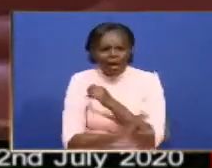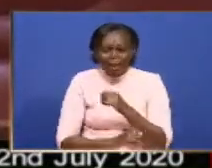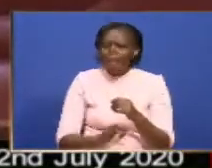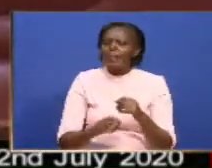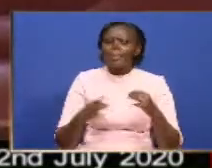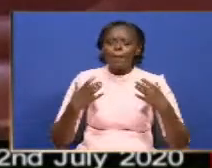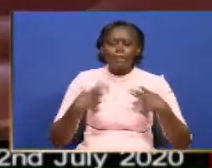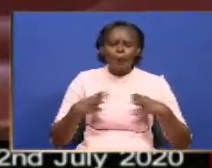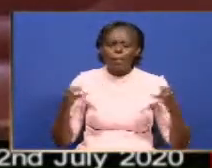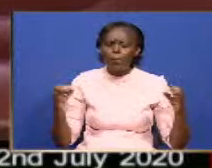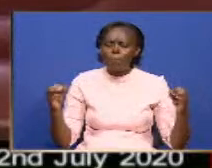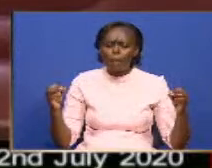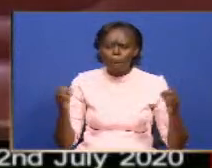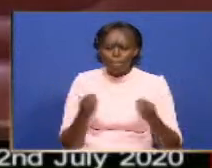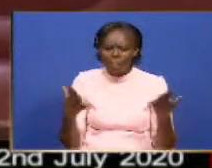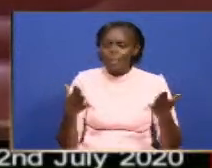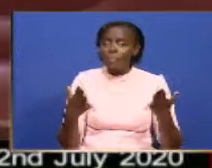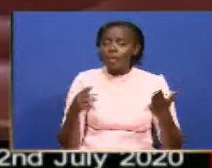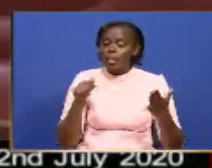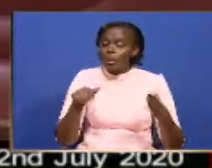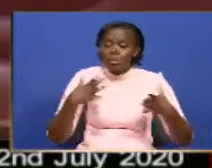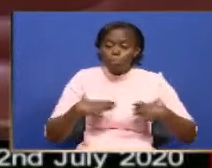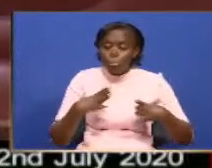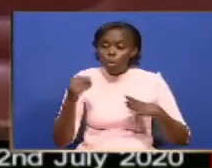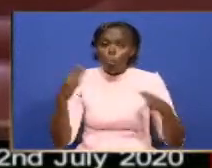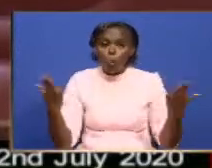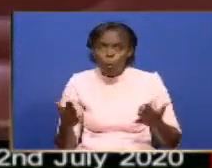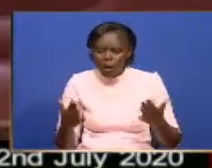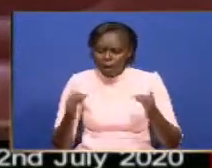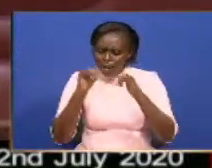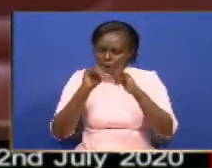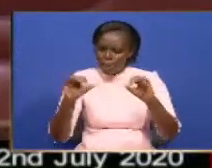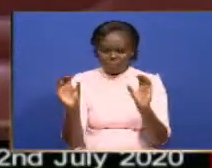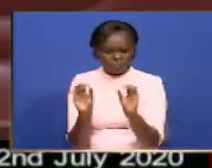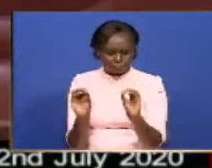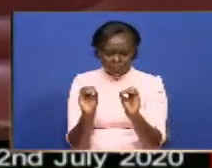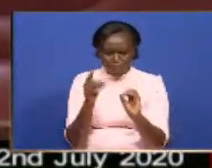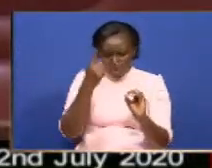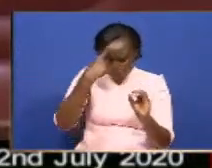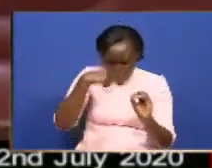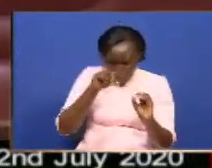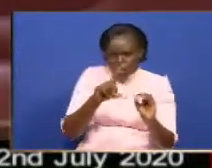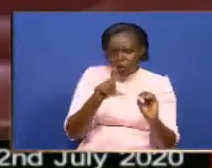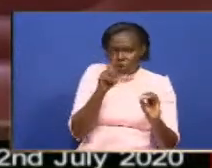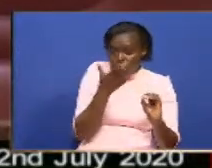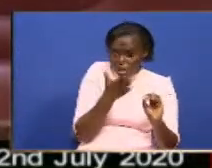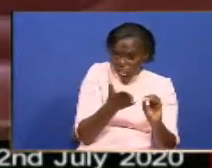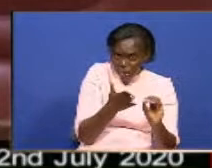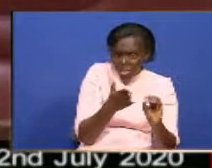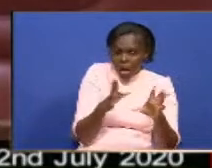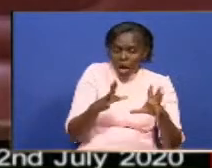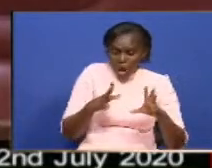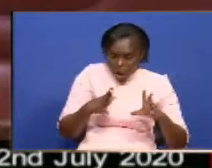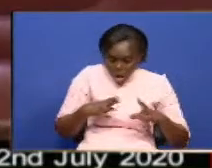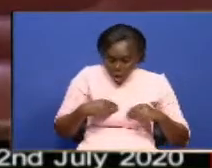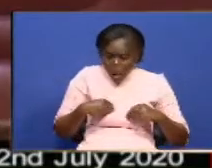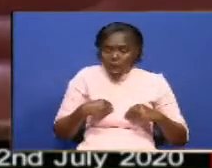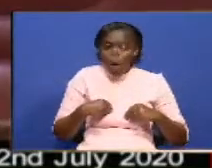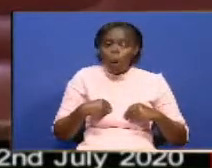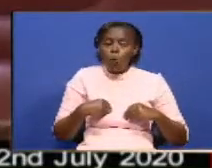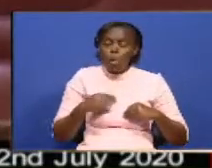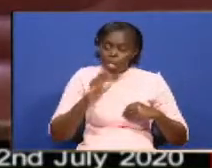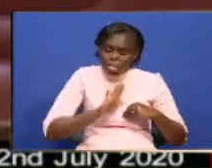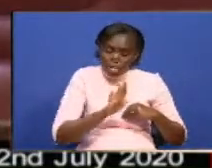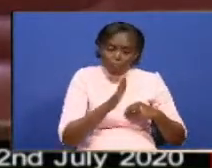are not put in camps. Those people, there are proper, policies and laws that allows the host countries